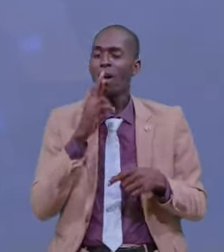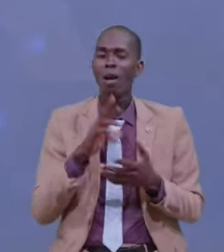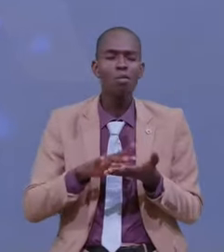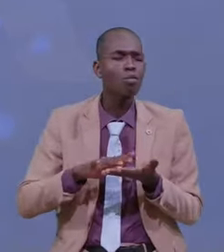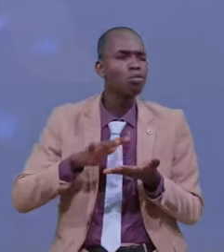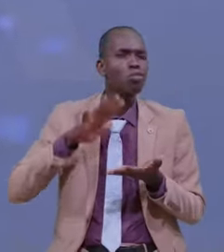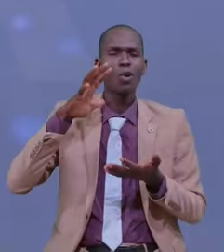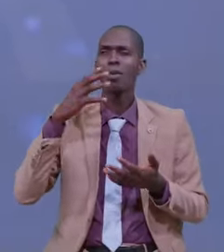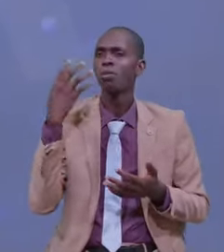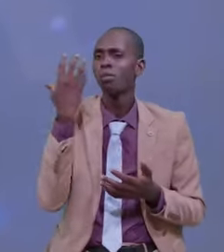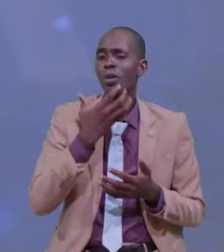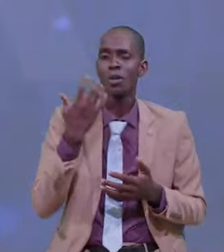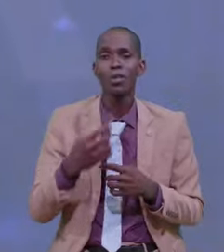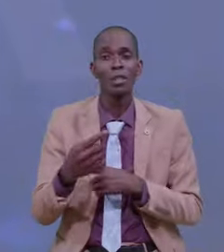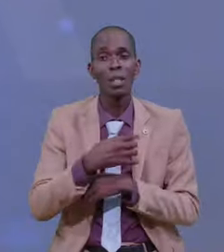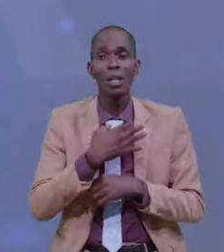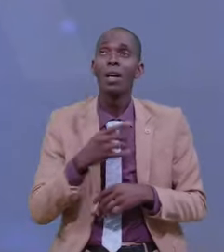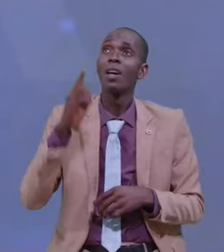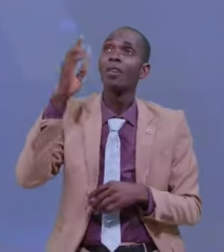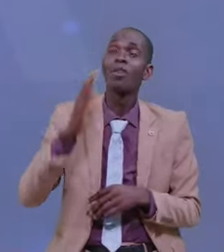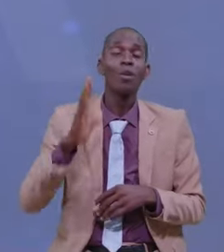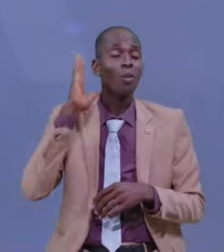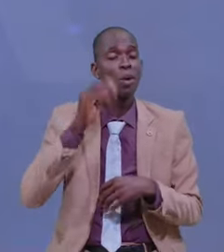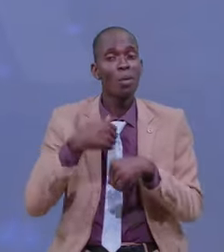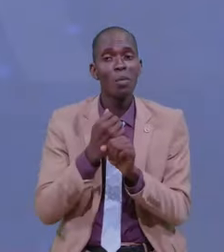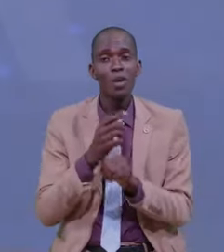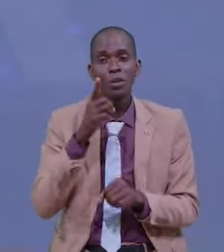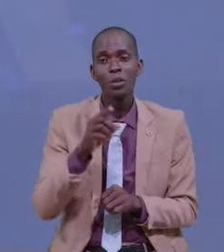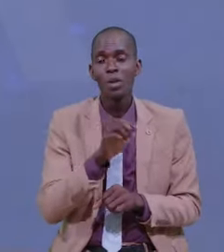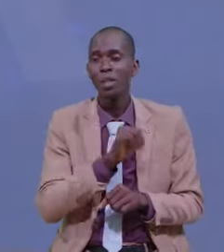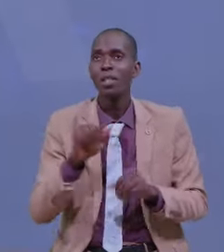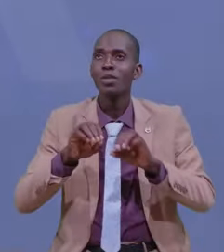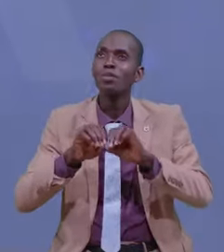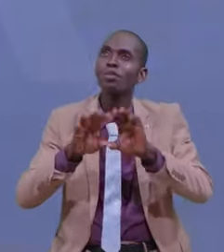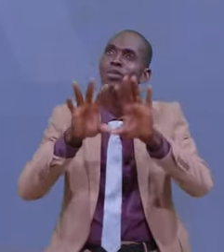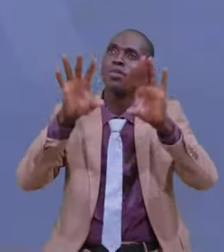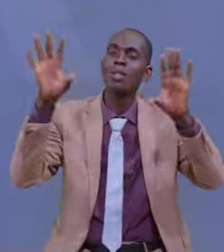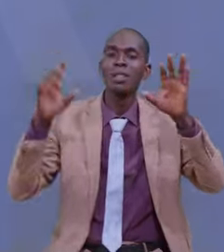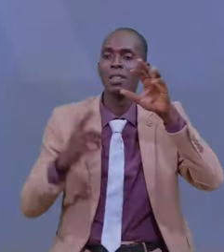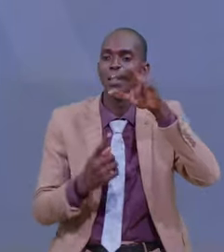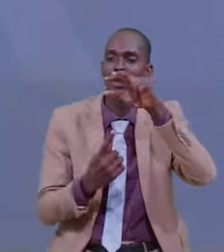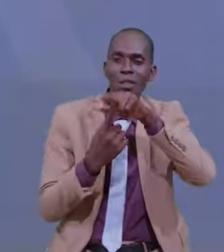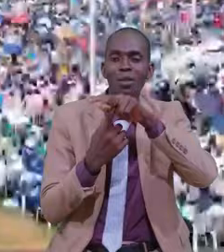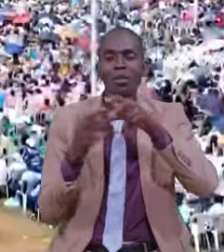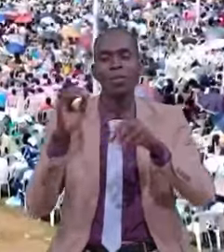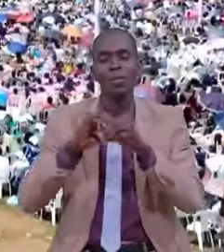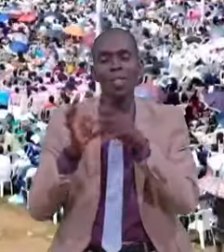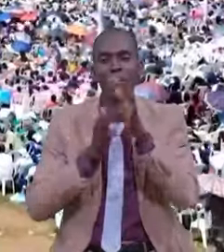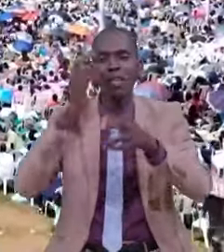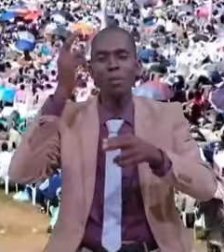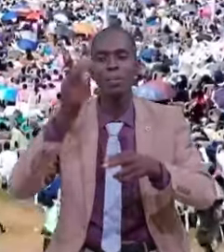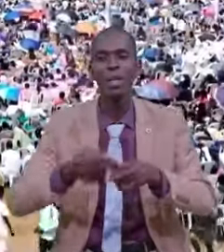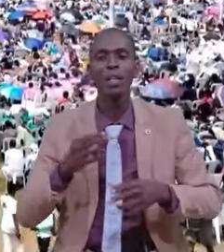and God is going to make you a glowing champion in Jesus'